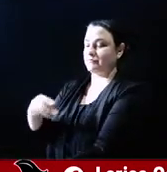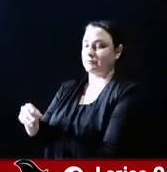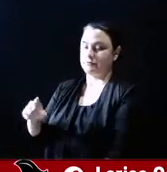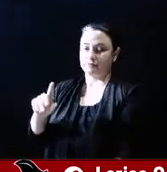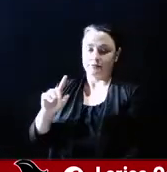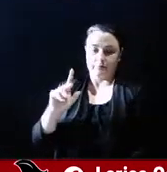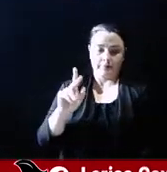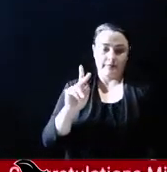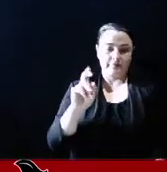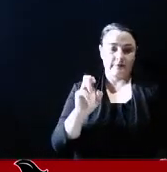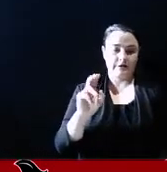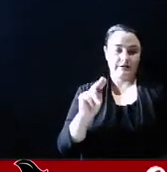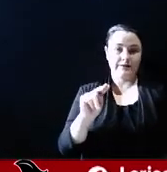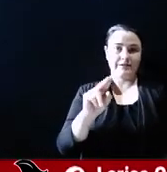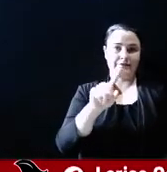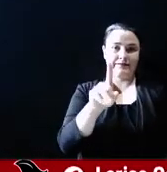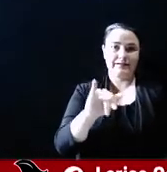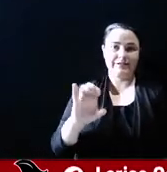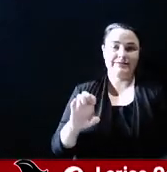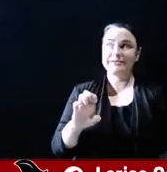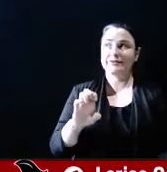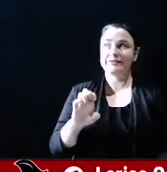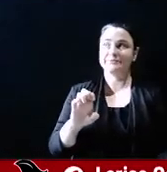Kenzie Diane Pruitt.